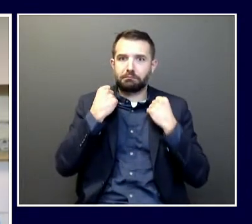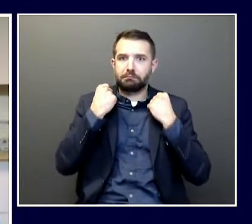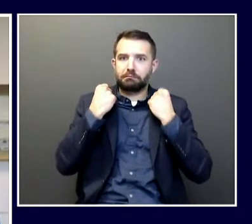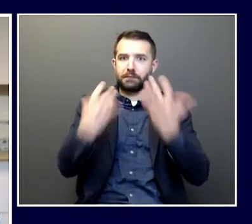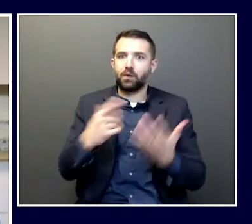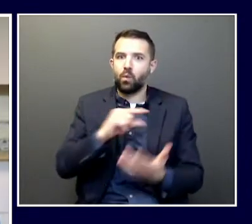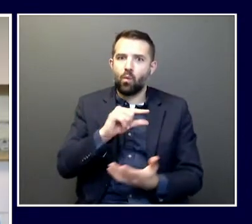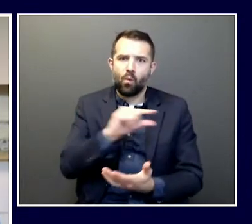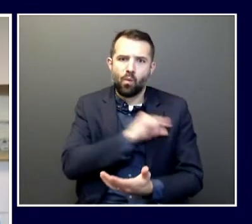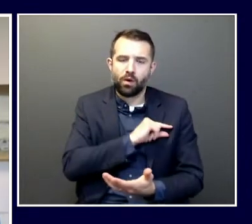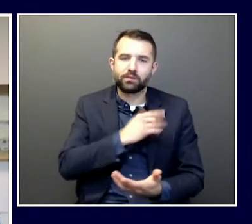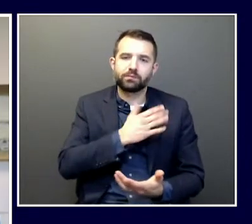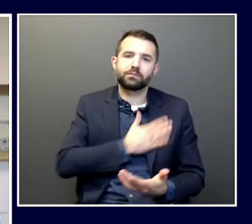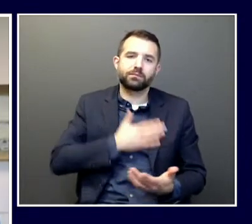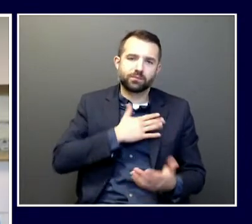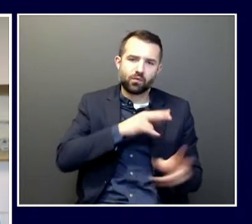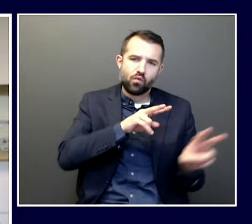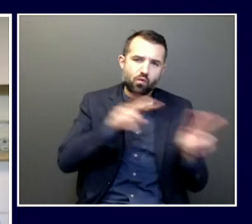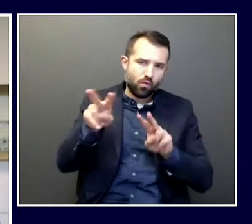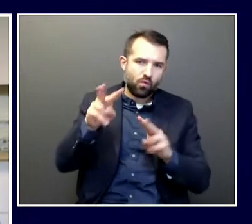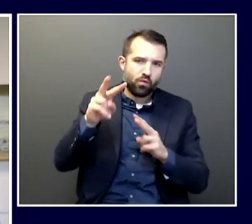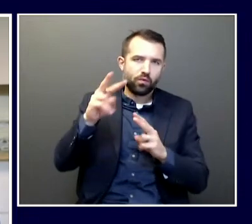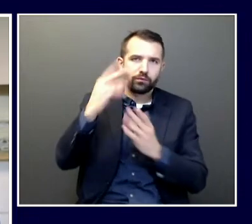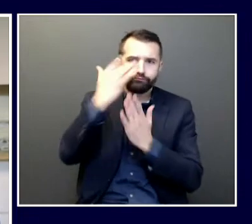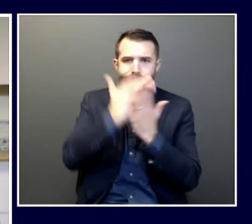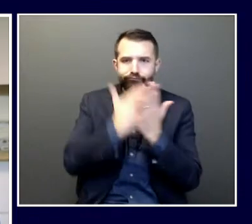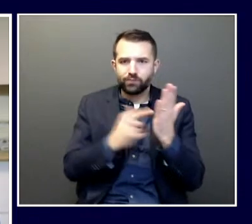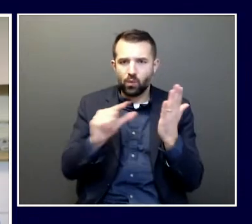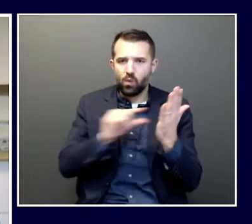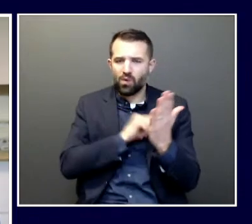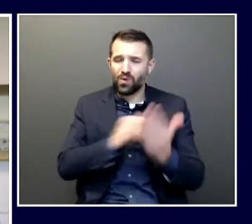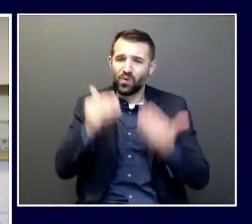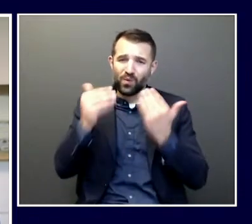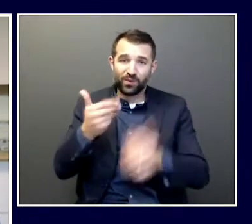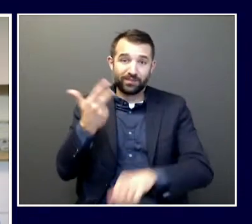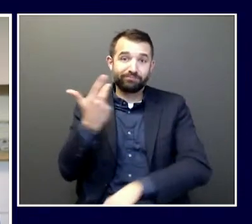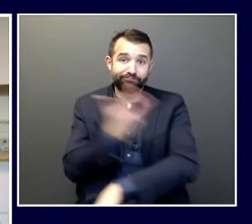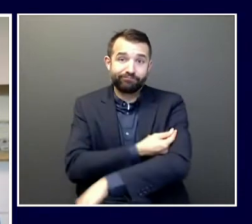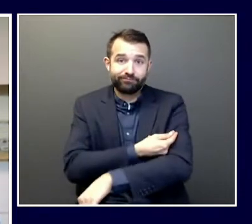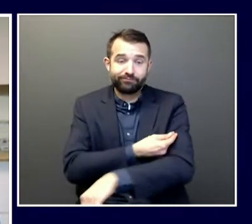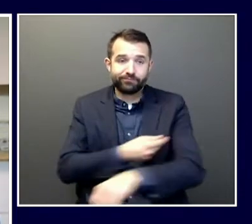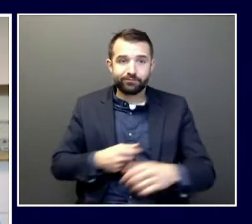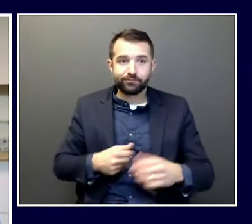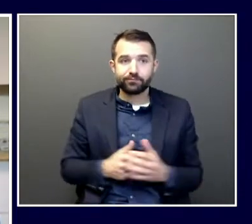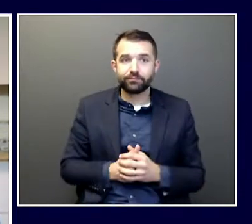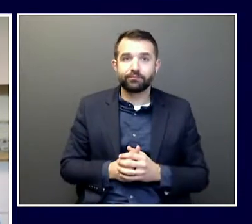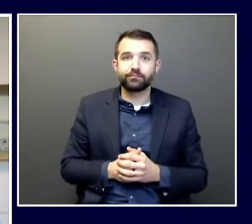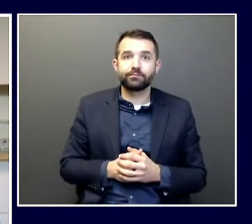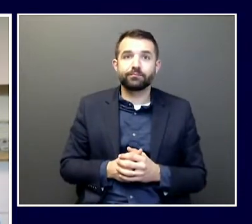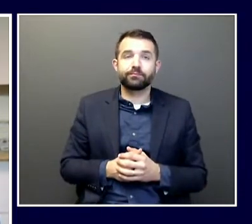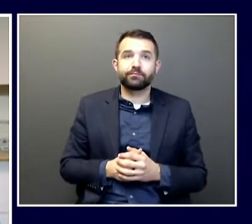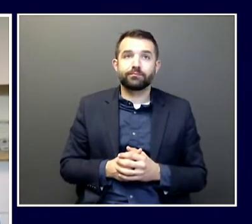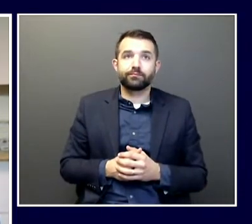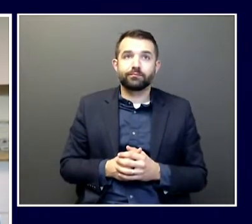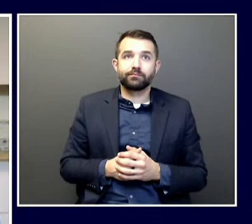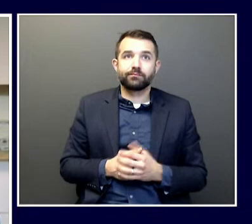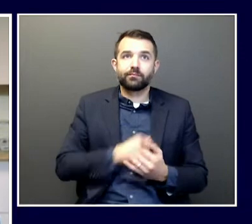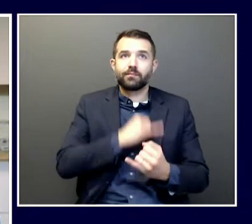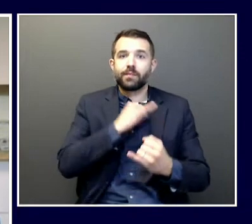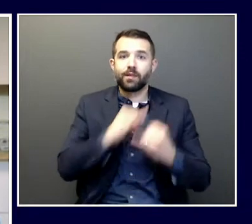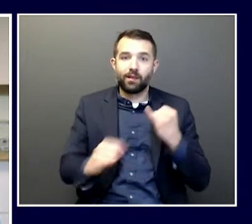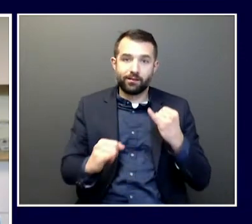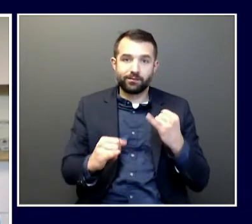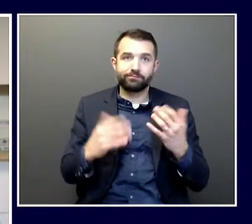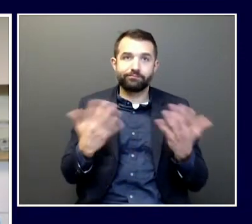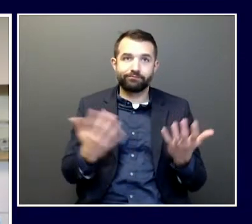you're eligible, I recommend you go get a booster. The last thing before we close this evening or this afternoon is Commissioner Lambrou and